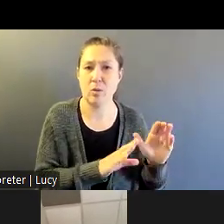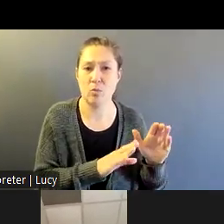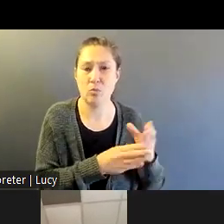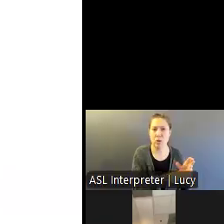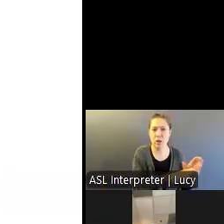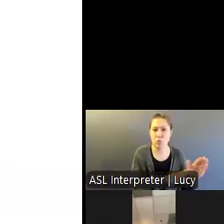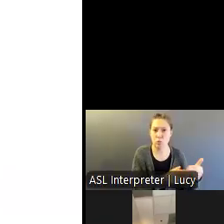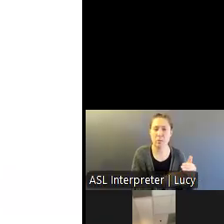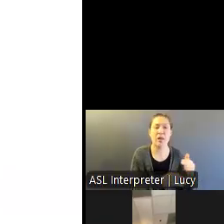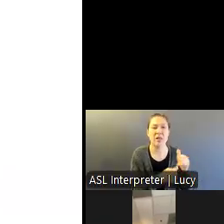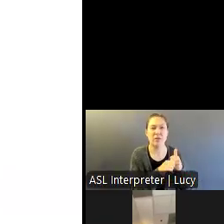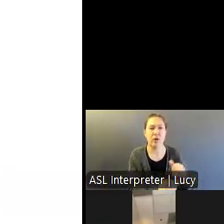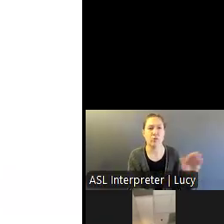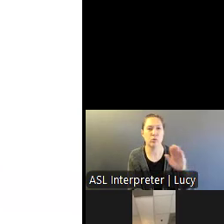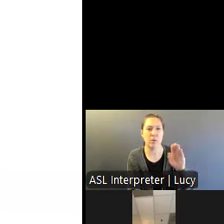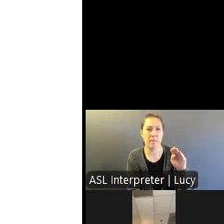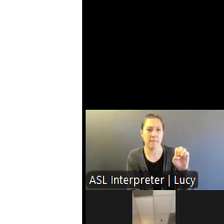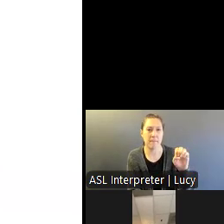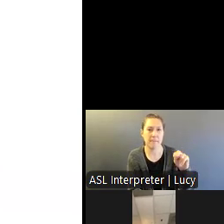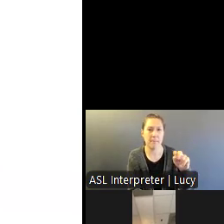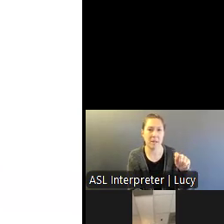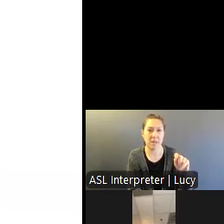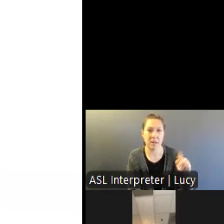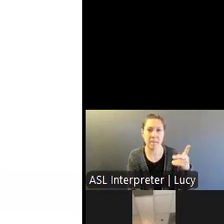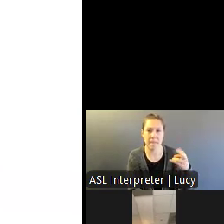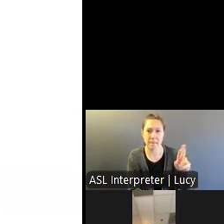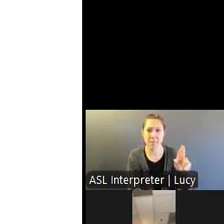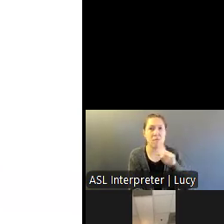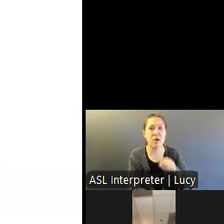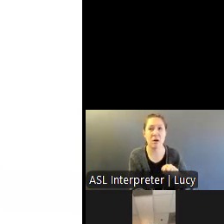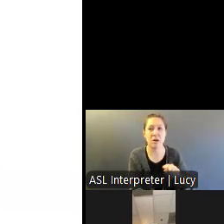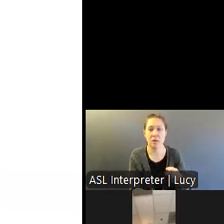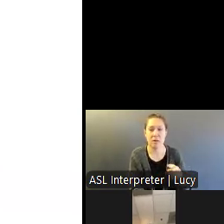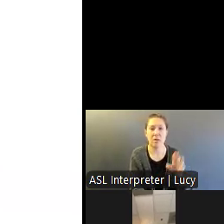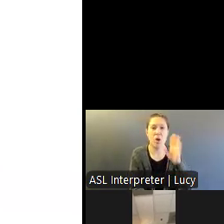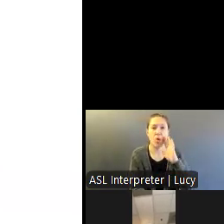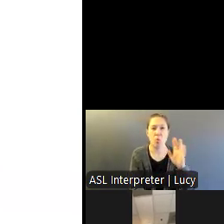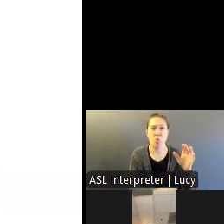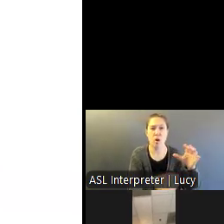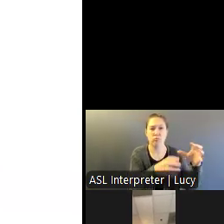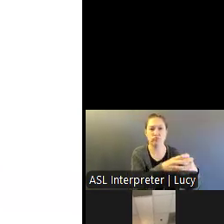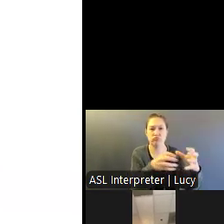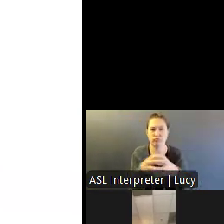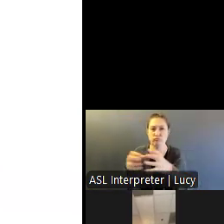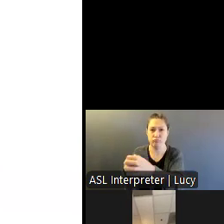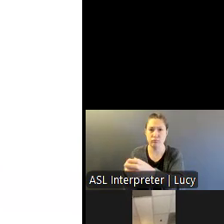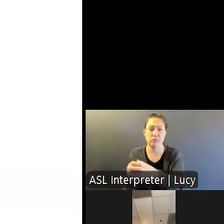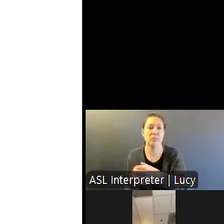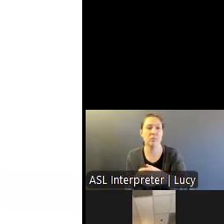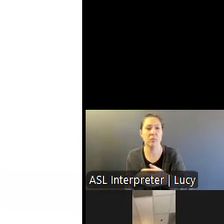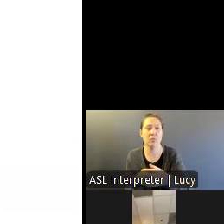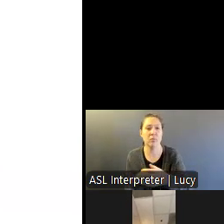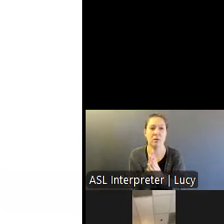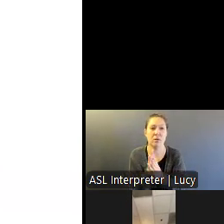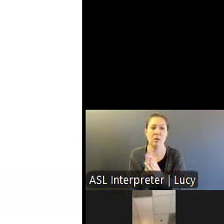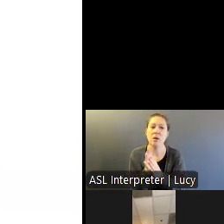you, Rebecca. But like we said, we're going to kind of look to put you, and to Isabella's point earlier, put you in groups essentially where essentially kind of you